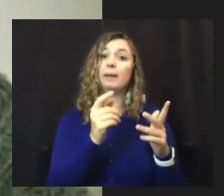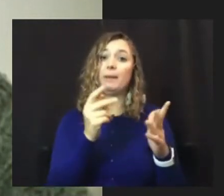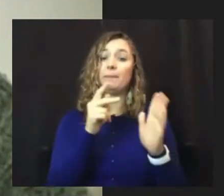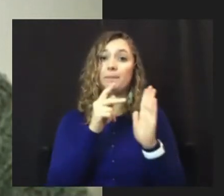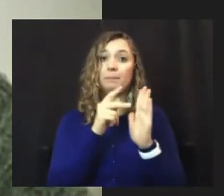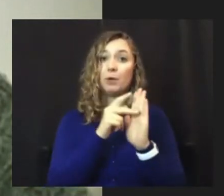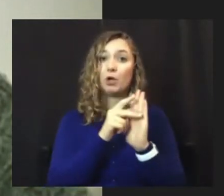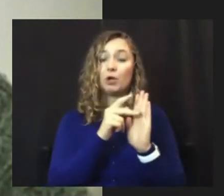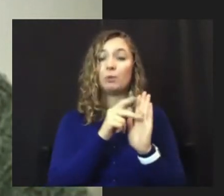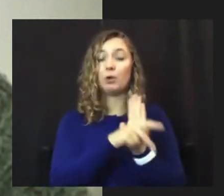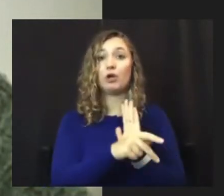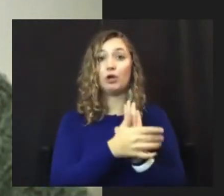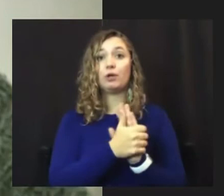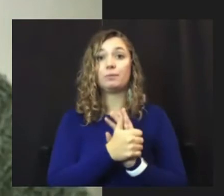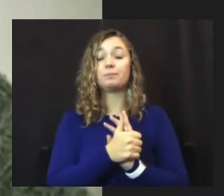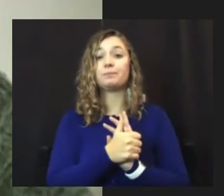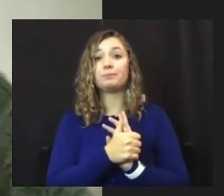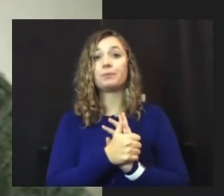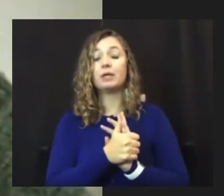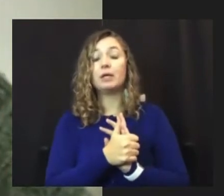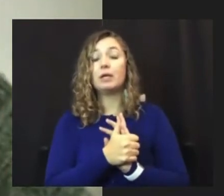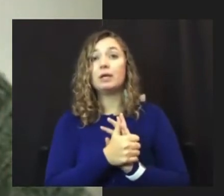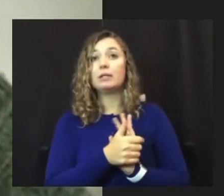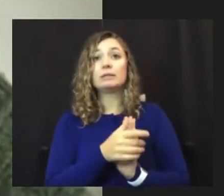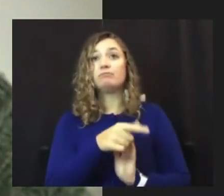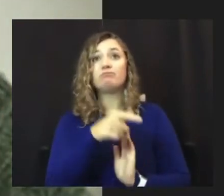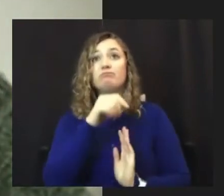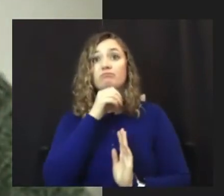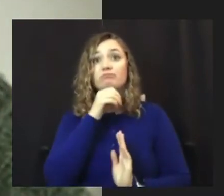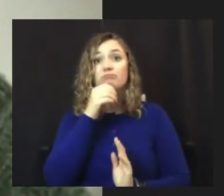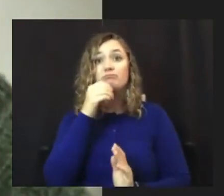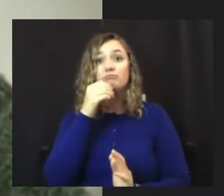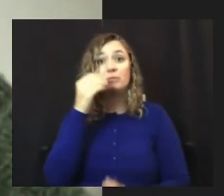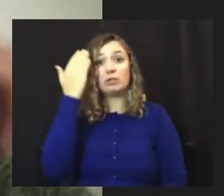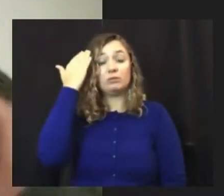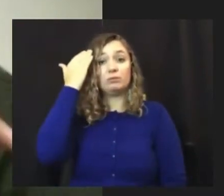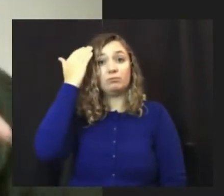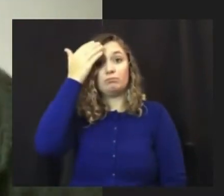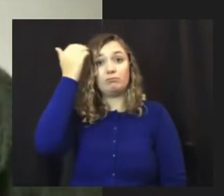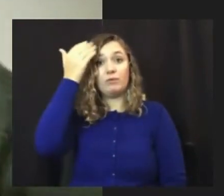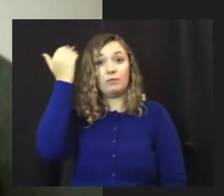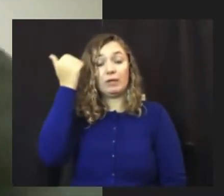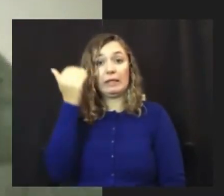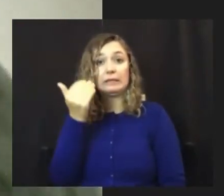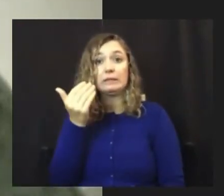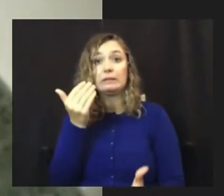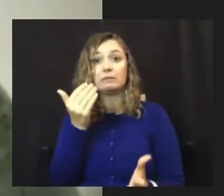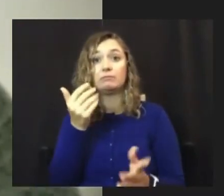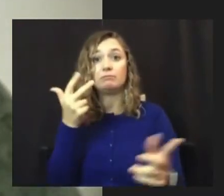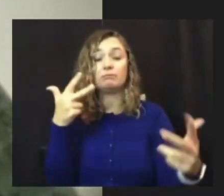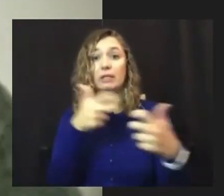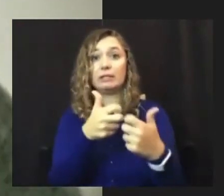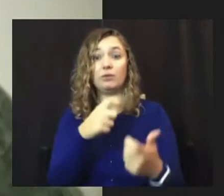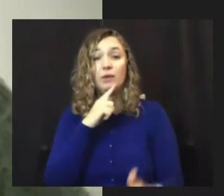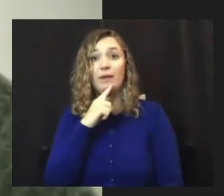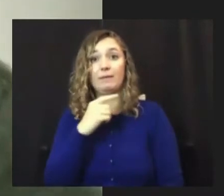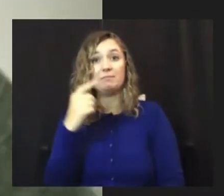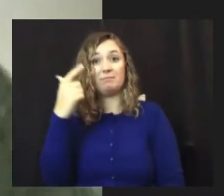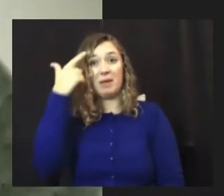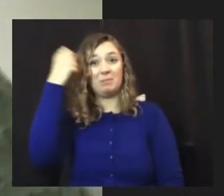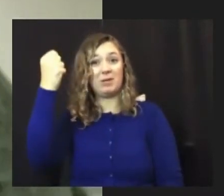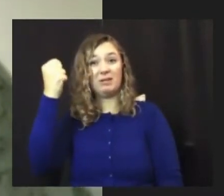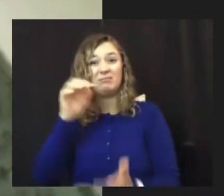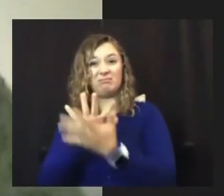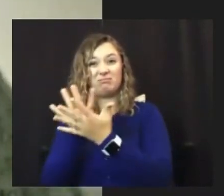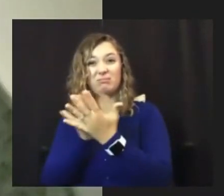the accident. He had a very fuzzy memory. He told the same story 10,000